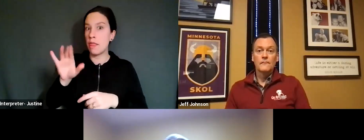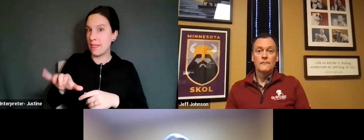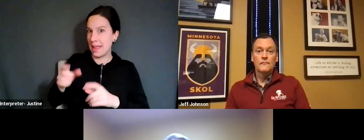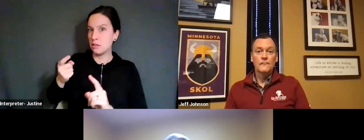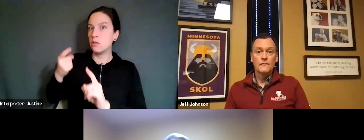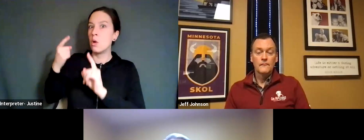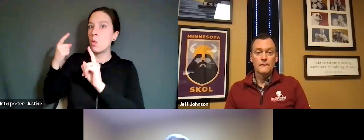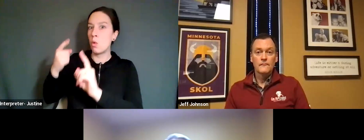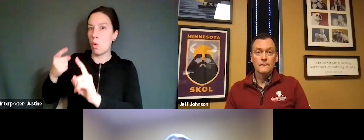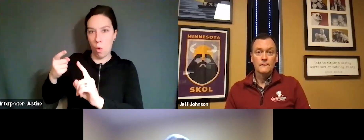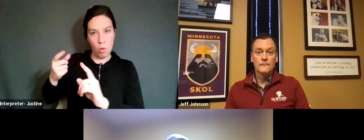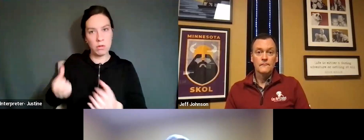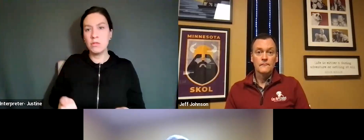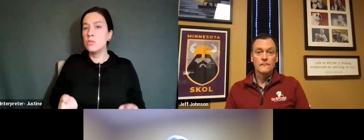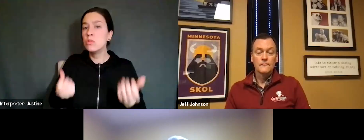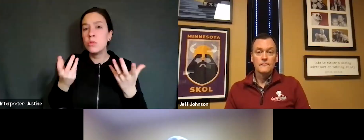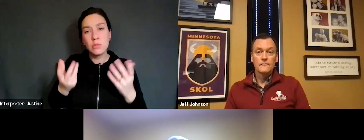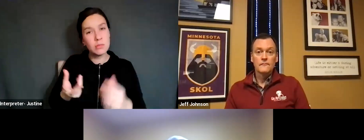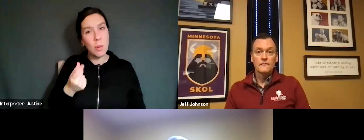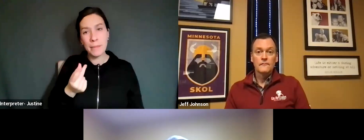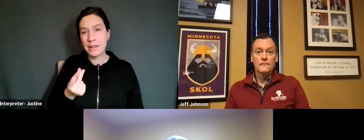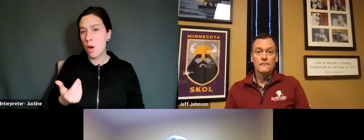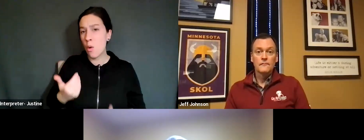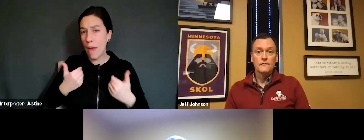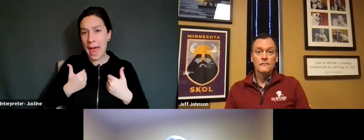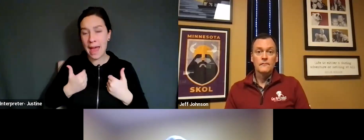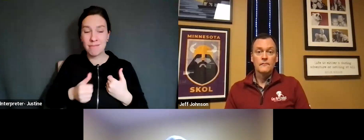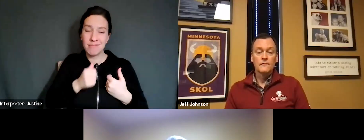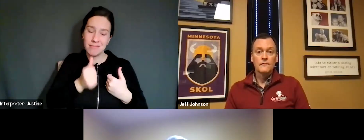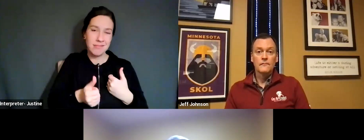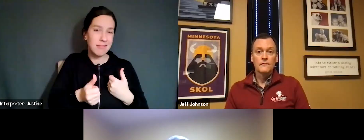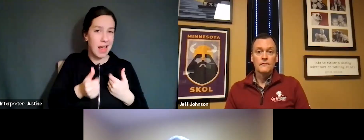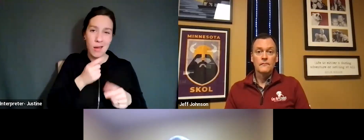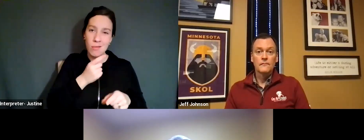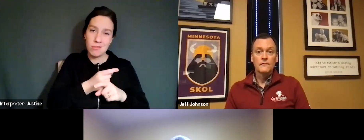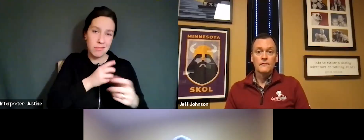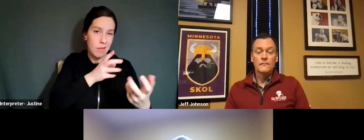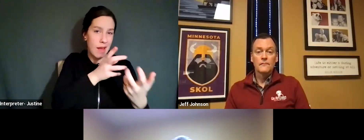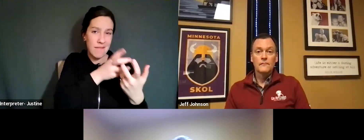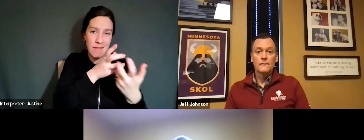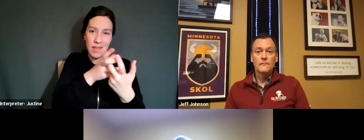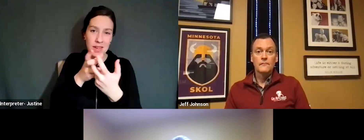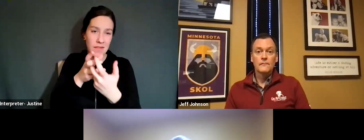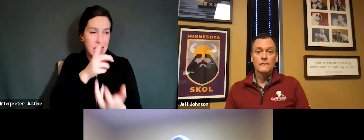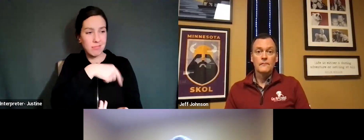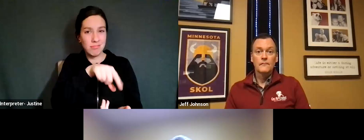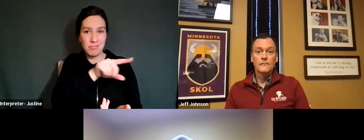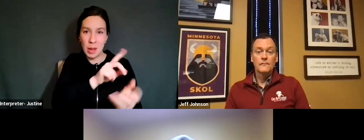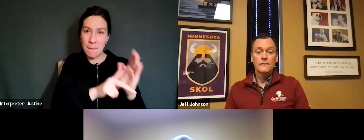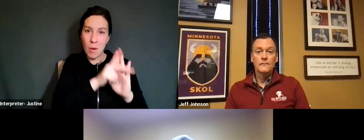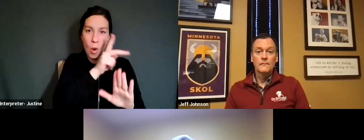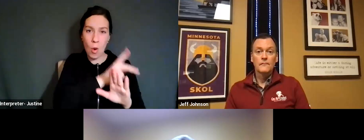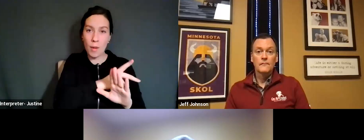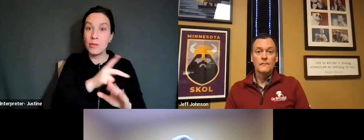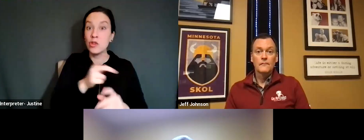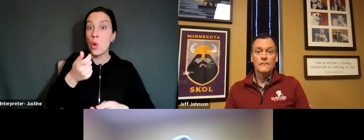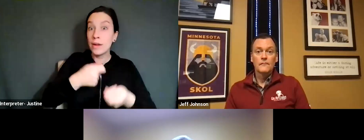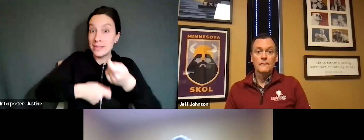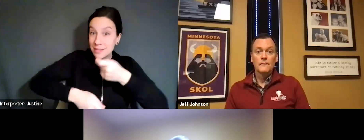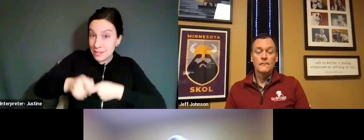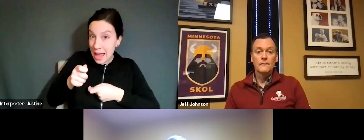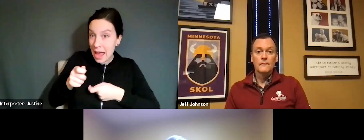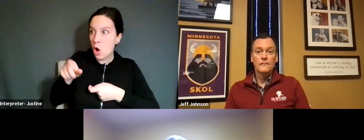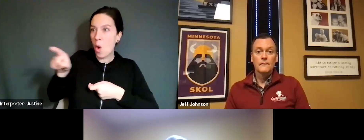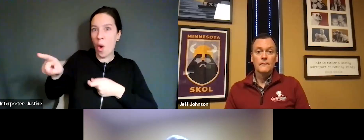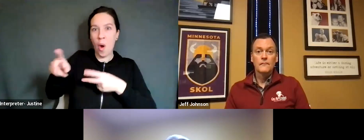for whatever reason just aren't the right fit that we are hoping will fit into these models or these types of placements.